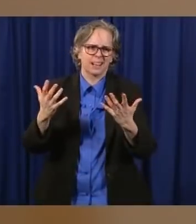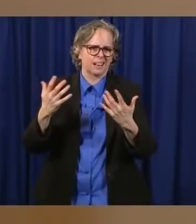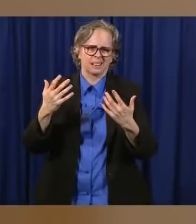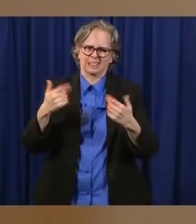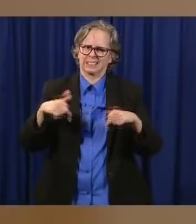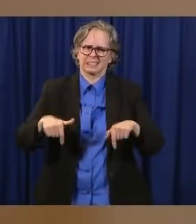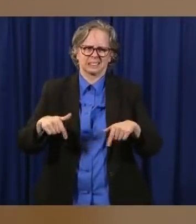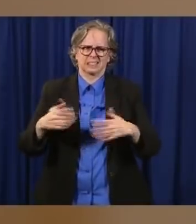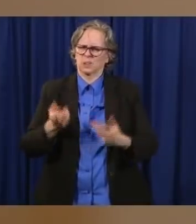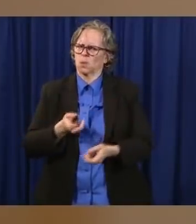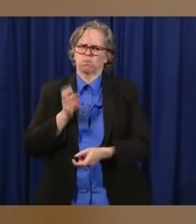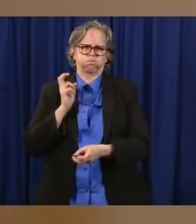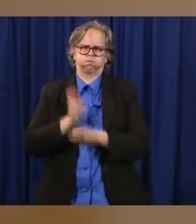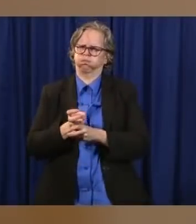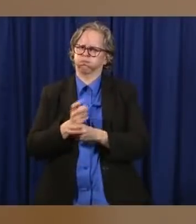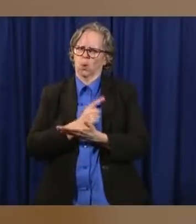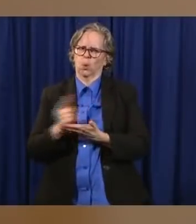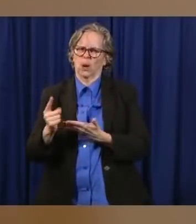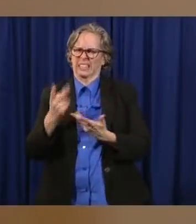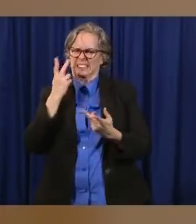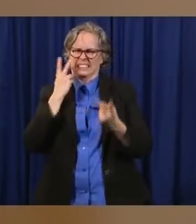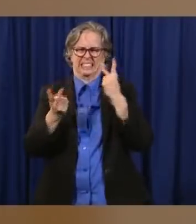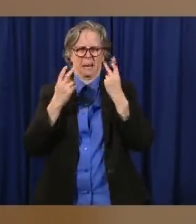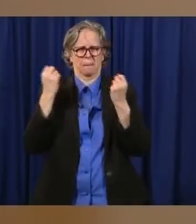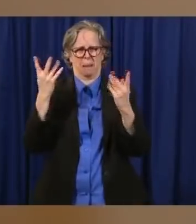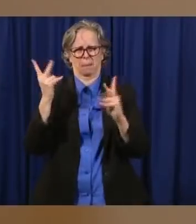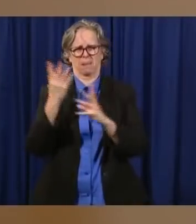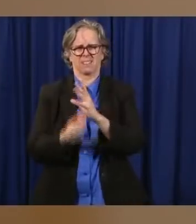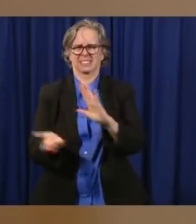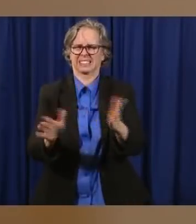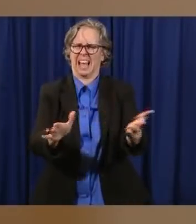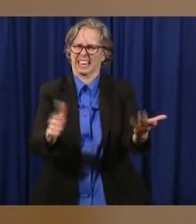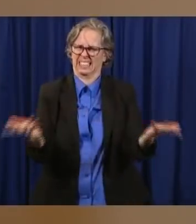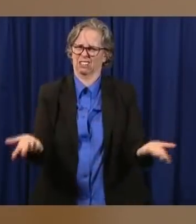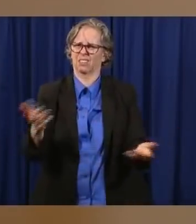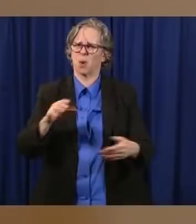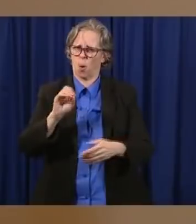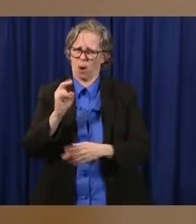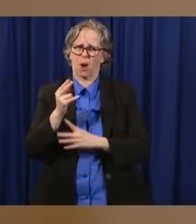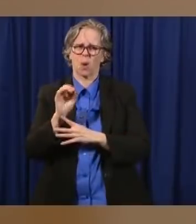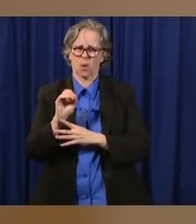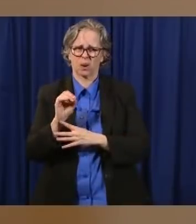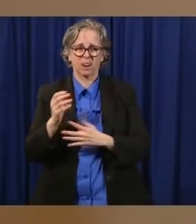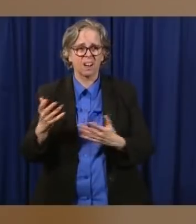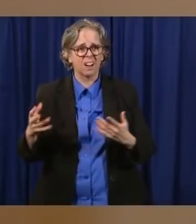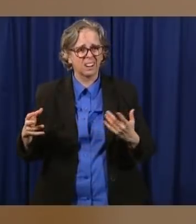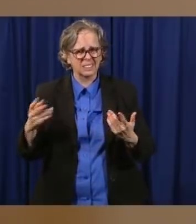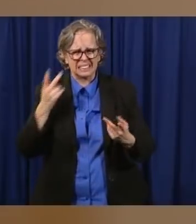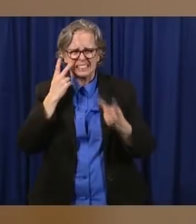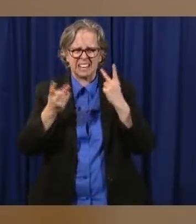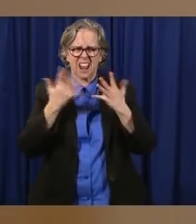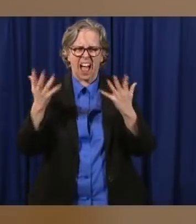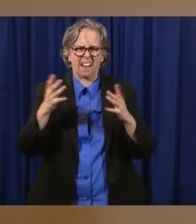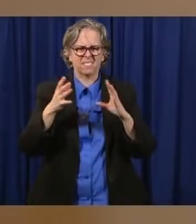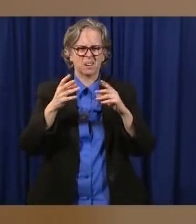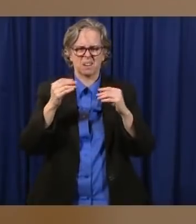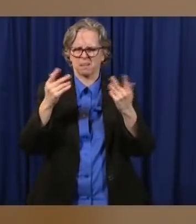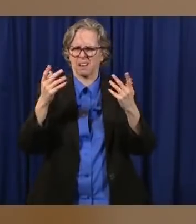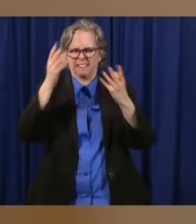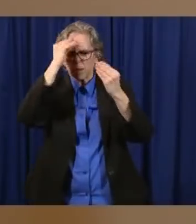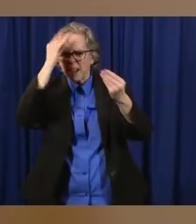are seeing a lot of deaths here in Ohio. We also are seeing a lot of confusing messages out in the media, and I want to say